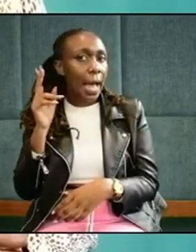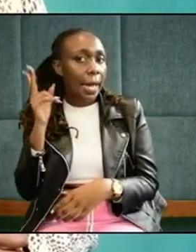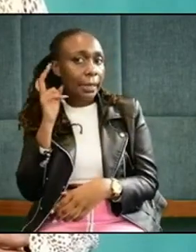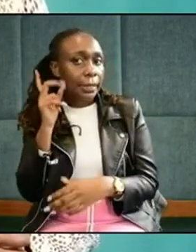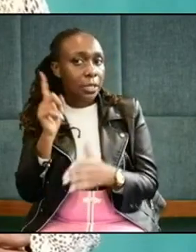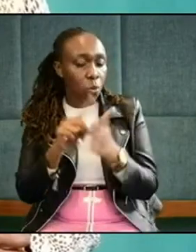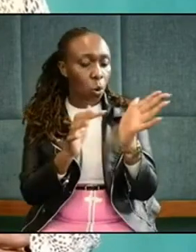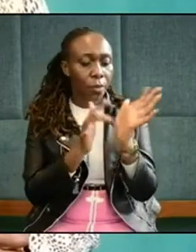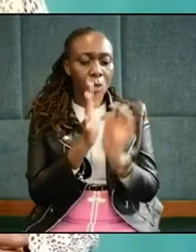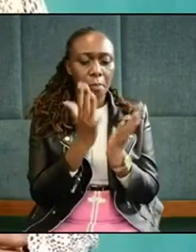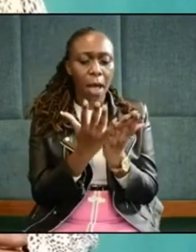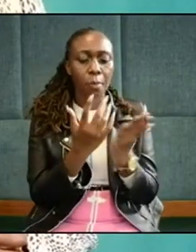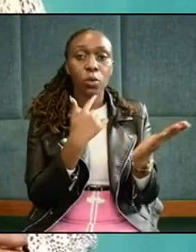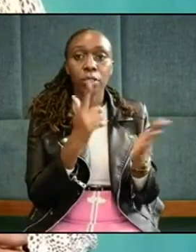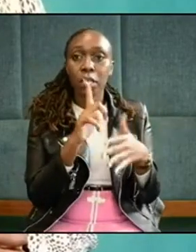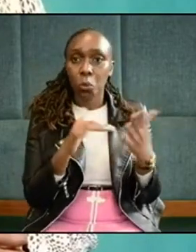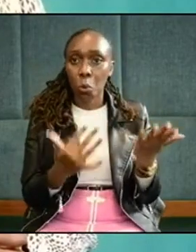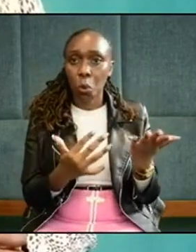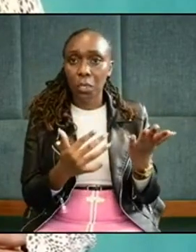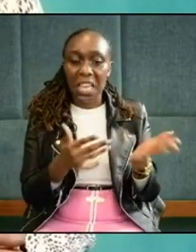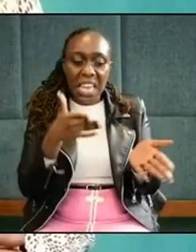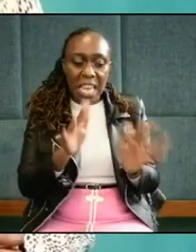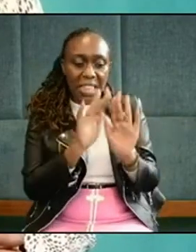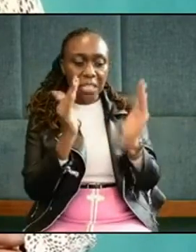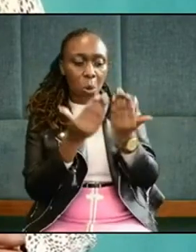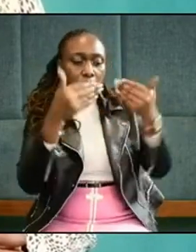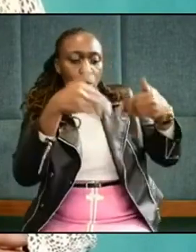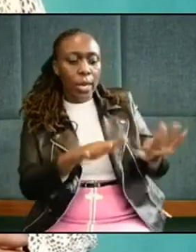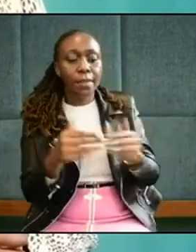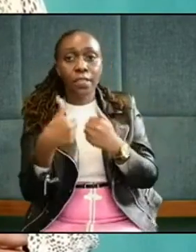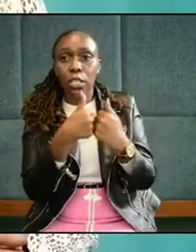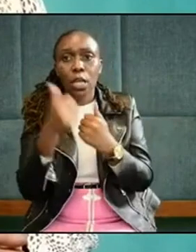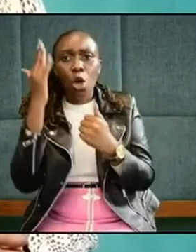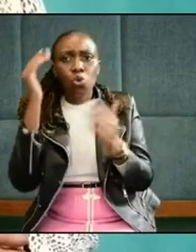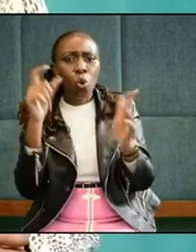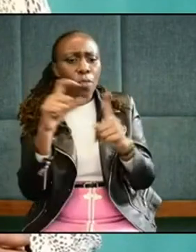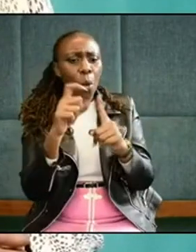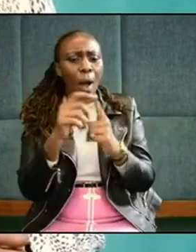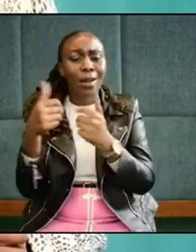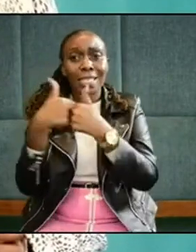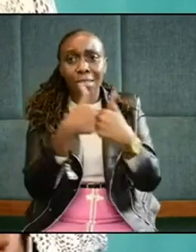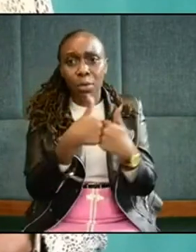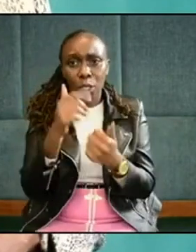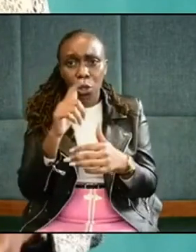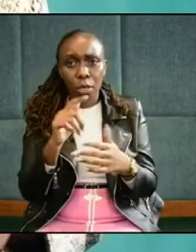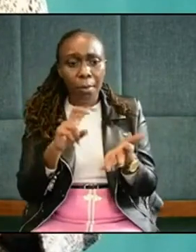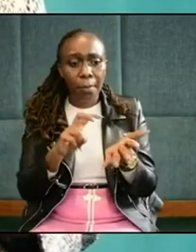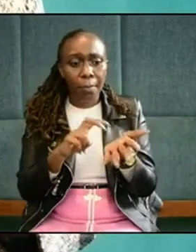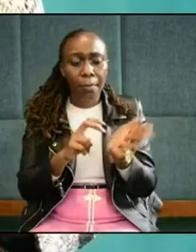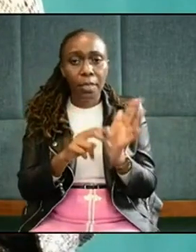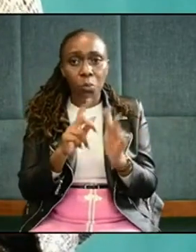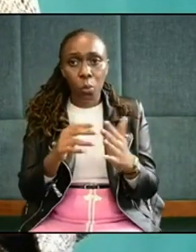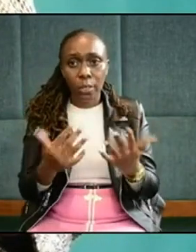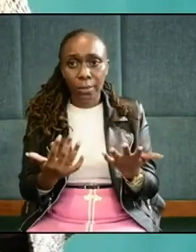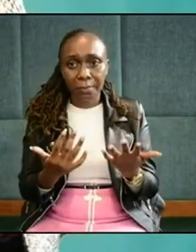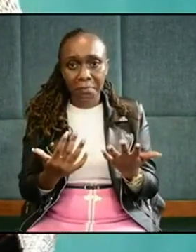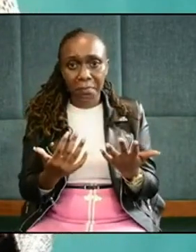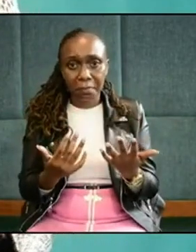it says. It says, in this world, you'll have tribulation. You know the word tribulation? simply